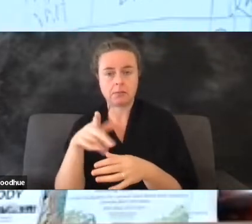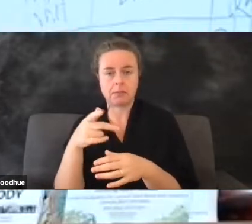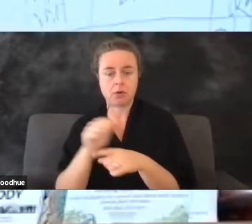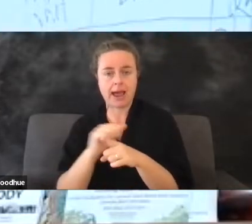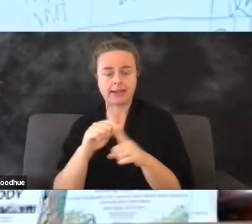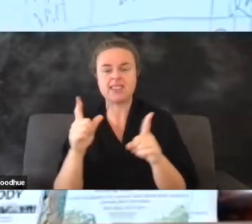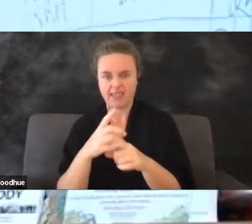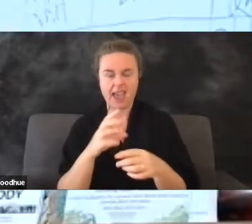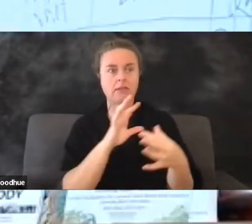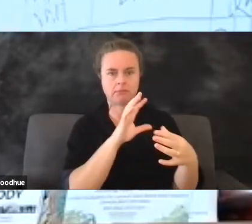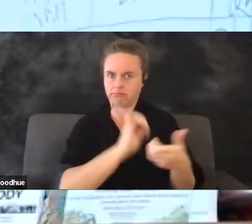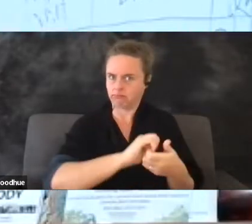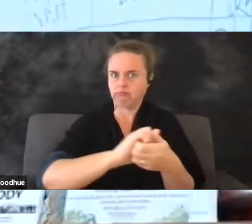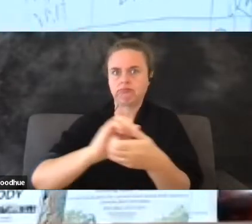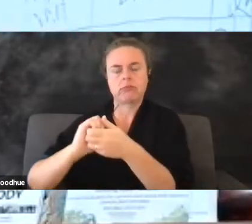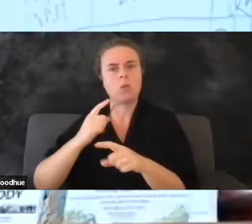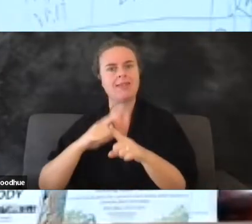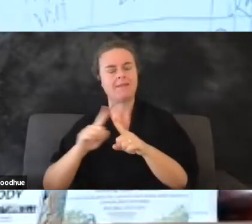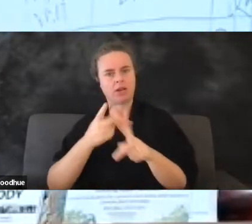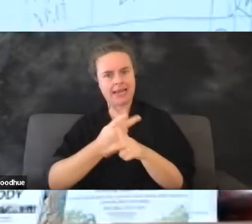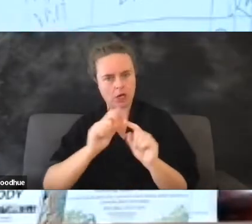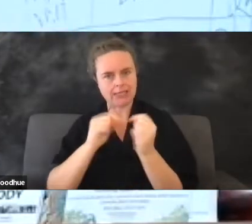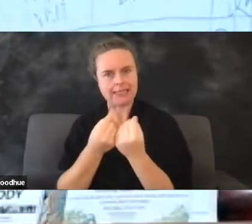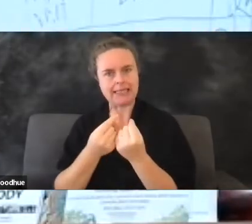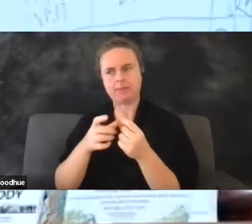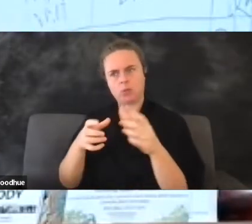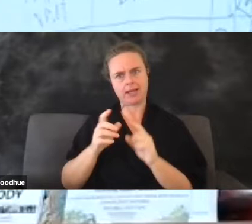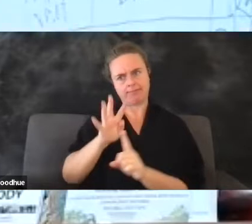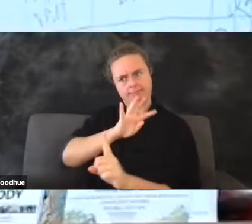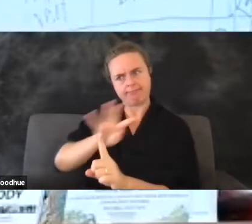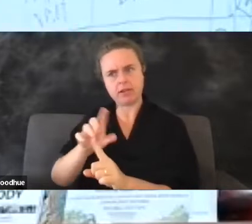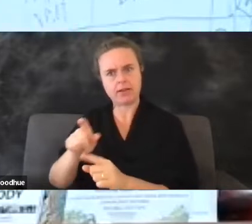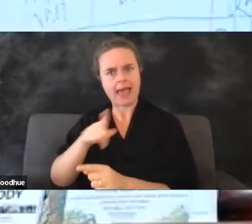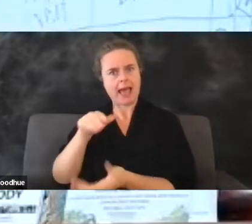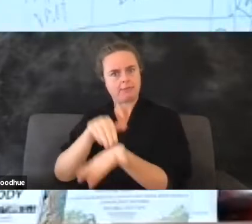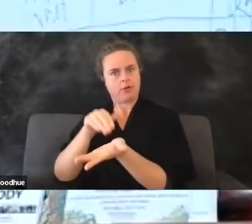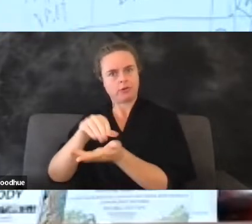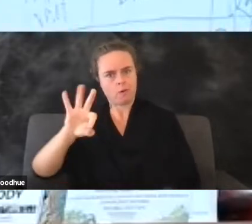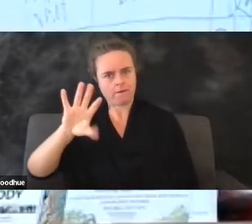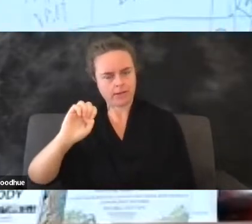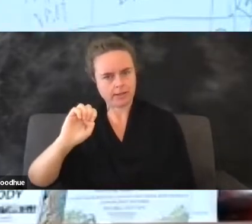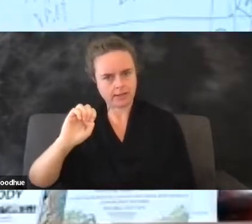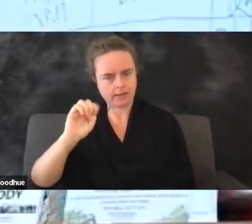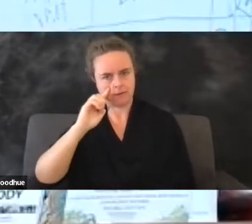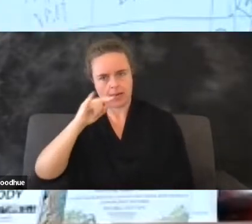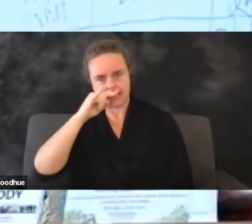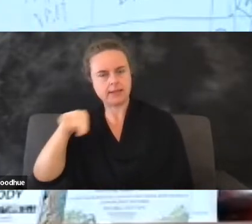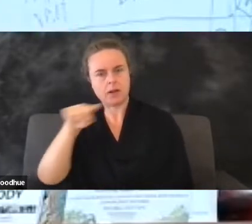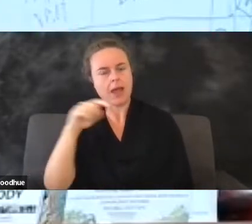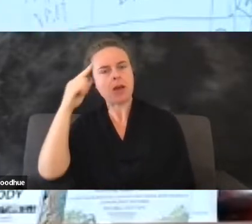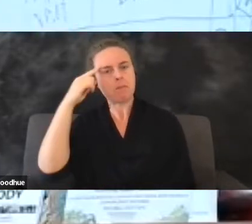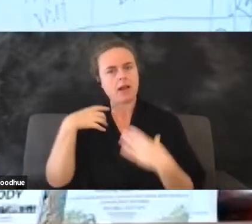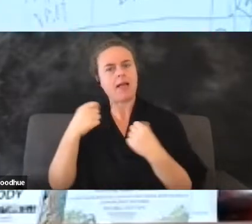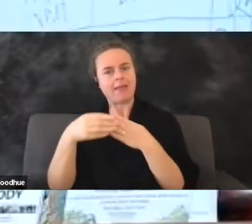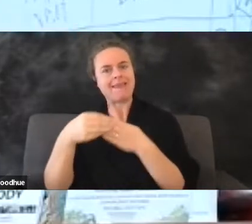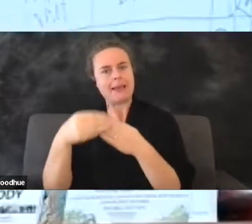care team there at that pediatric office. In addition, there's a mental health lead